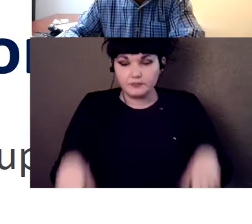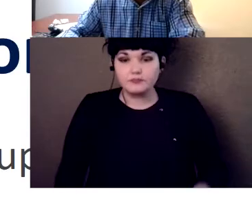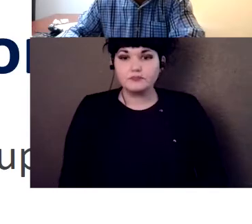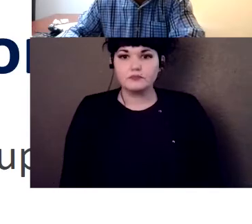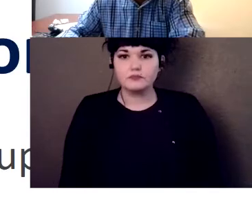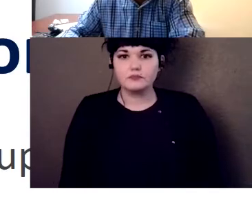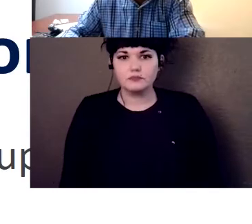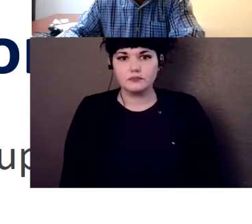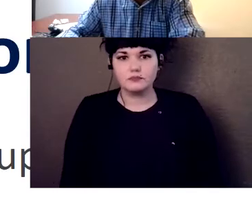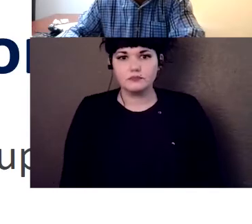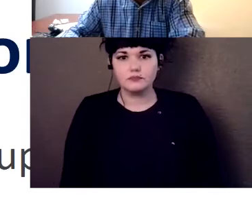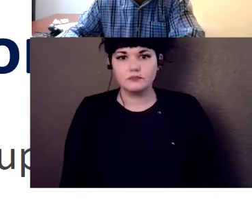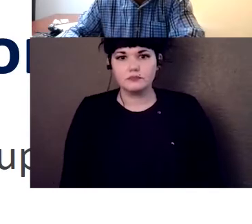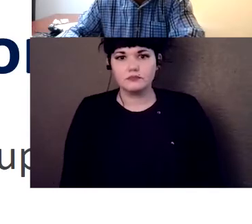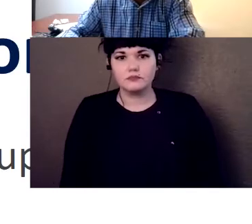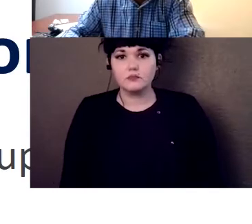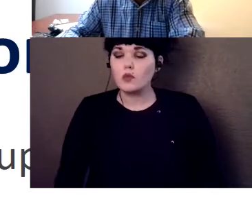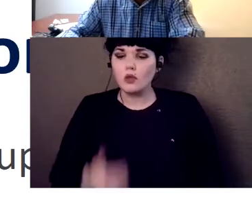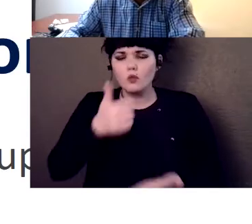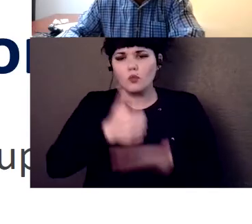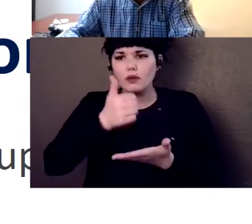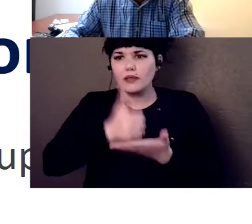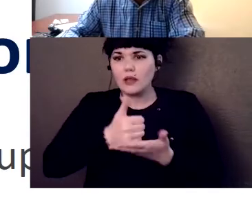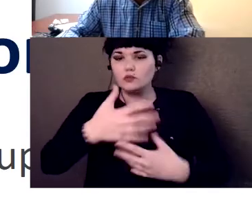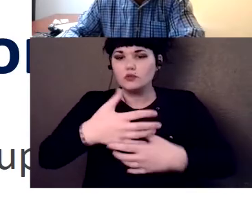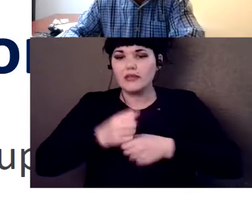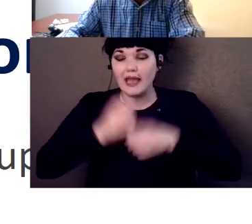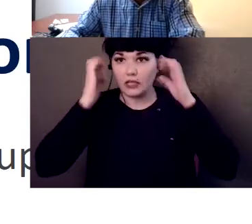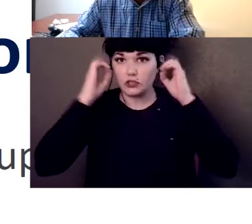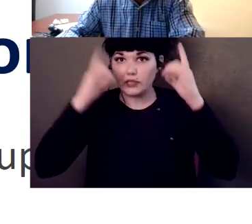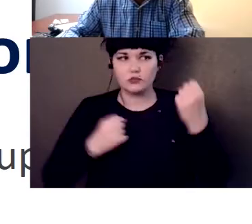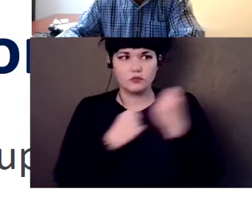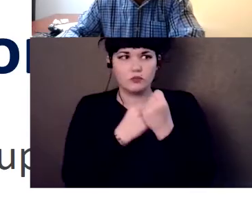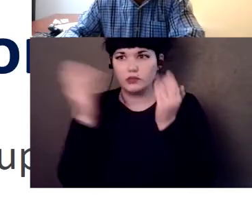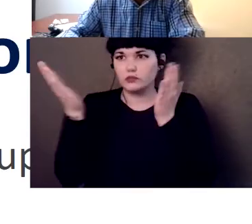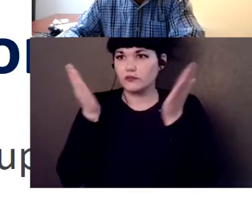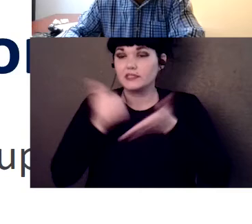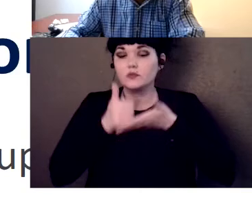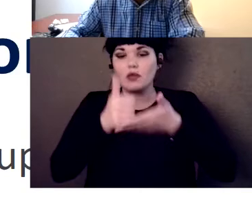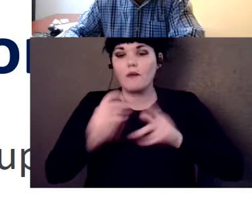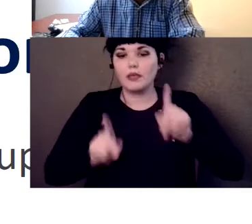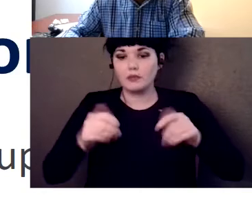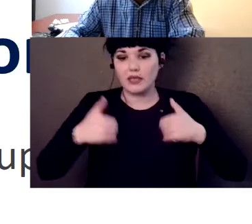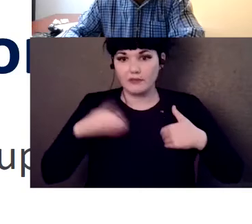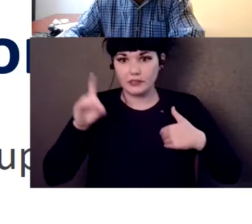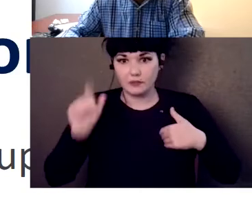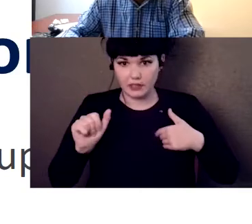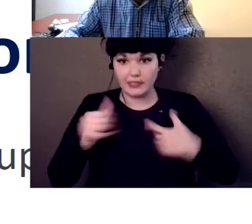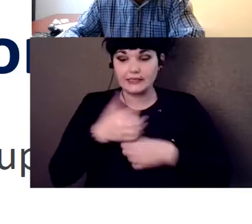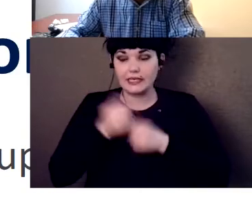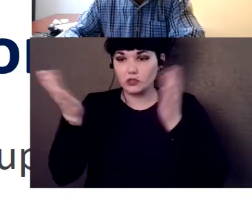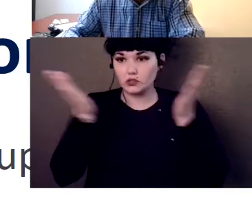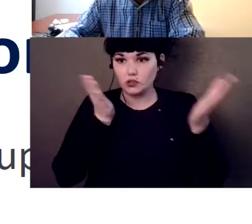help to obtain educational supports and services. We help students with disabilities to get the services they are entitled to under the